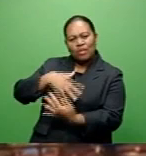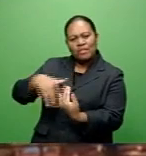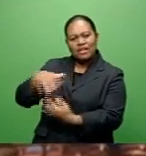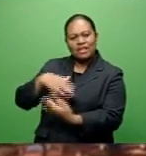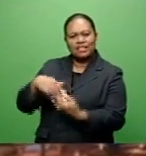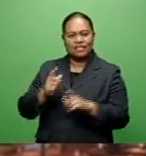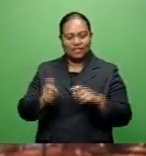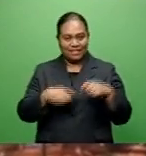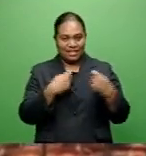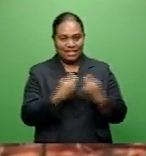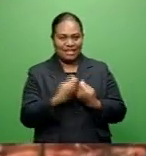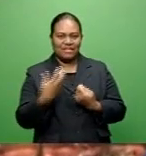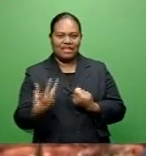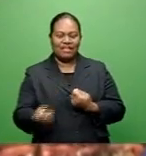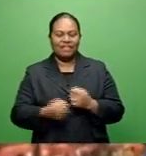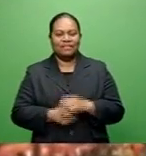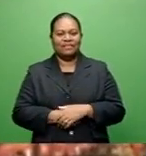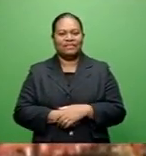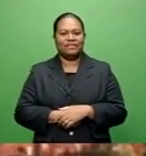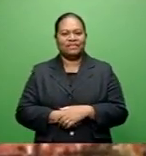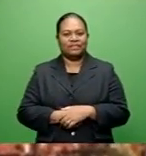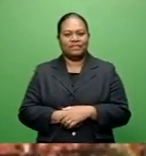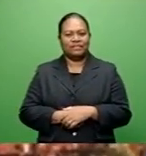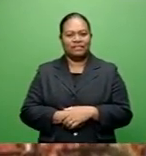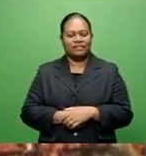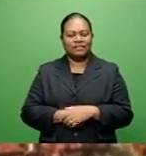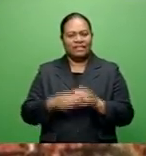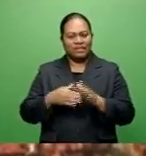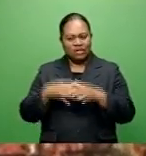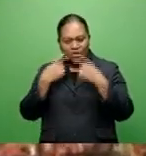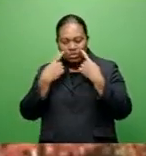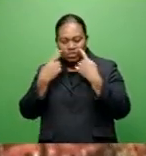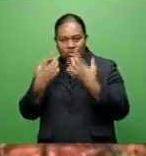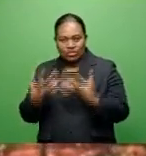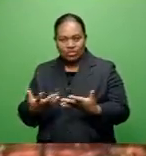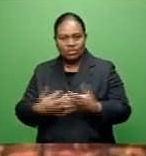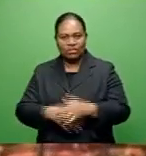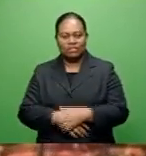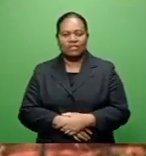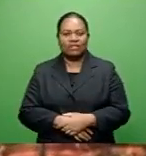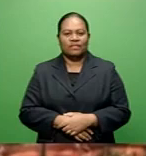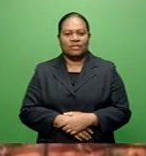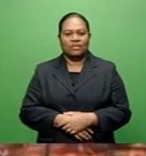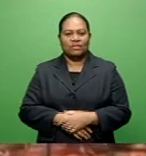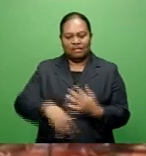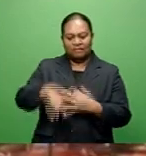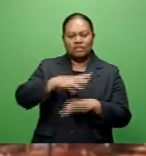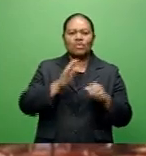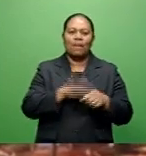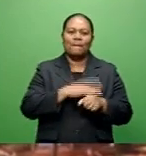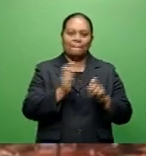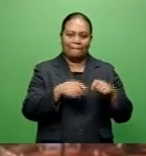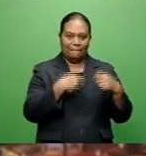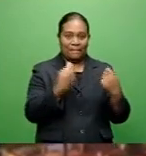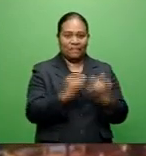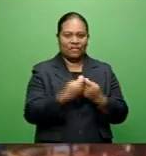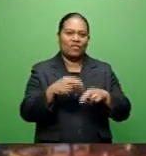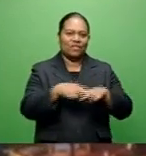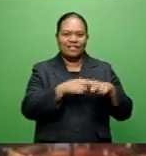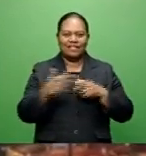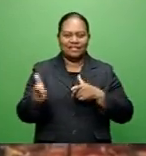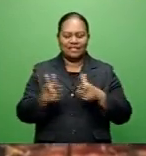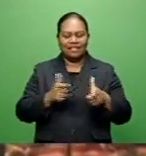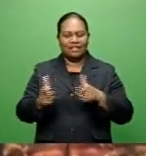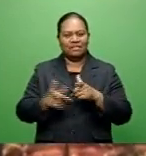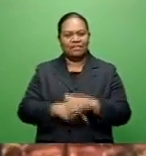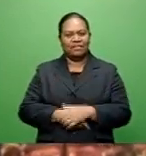that, that we came out and combi again. We played together again here in the Fiji Sevens team. So it's